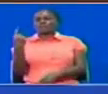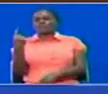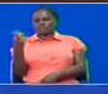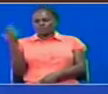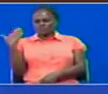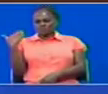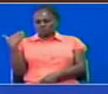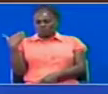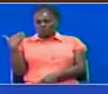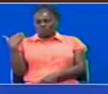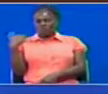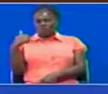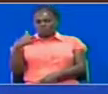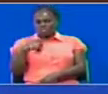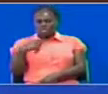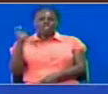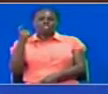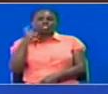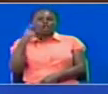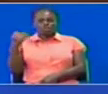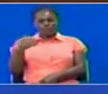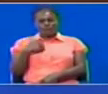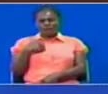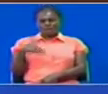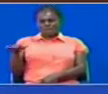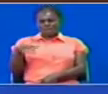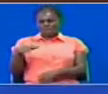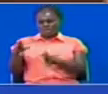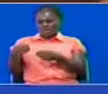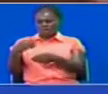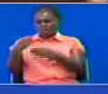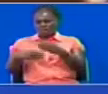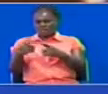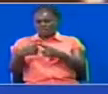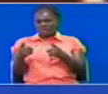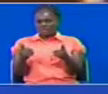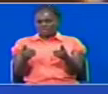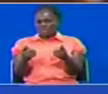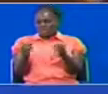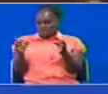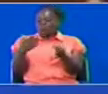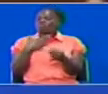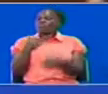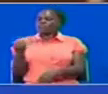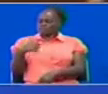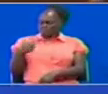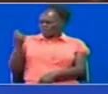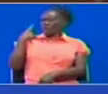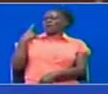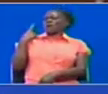Kitambo nilikuwa na shop. Nilikuwa na mahali nimeweka hizo equipment. Like anyone akitaka na kama. But nika